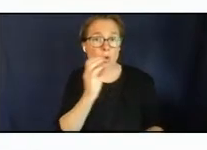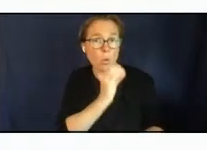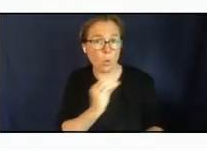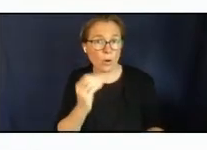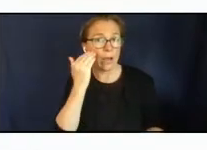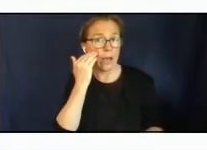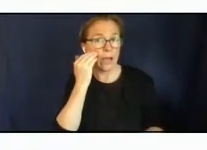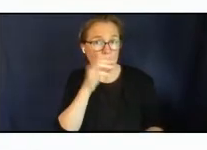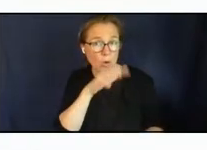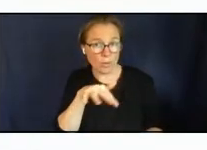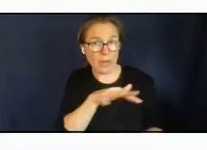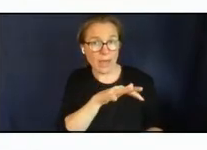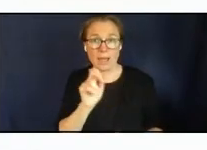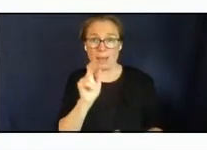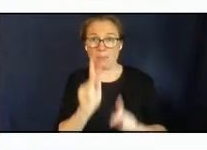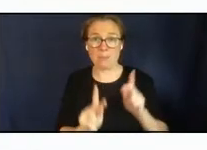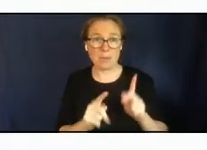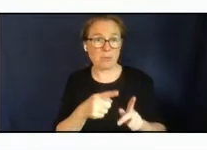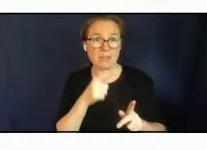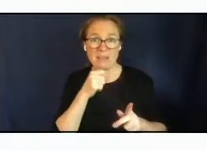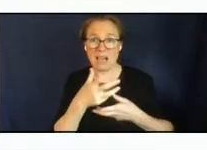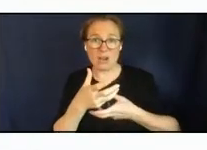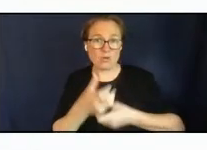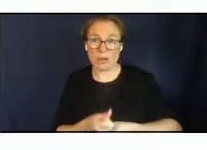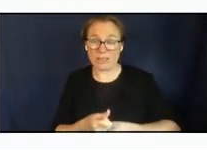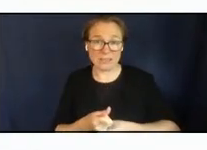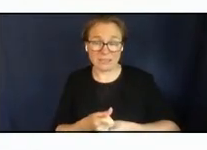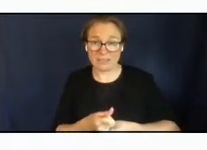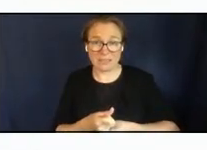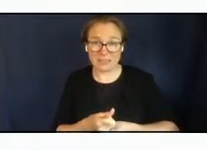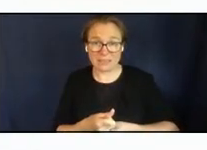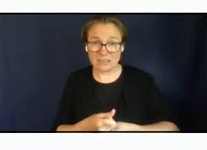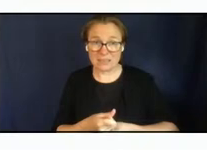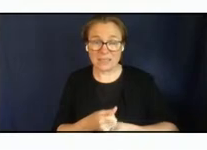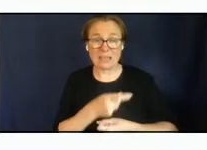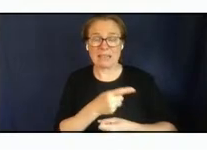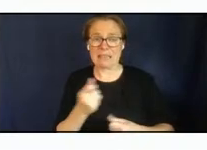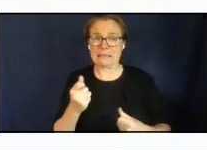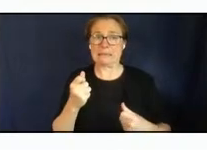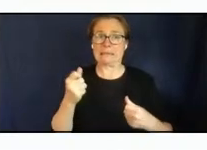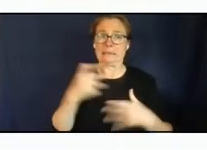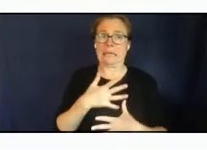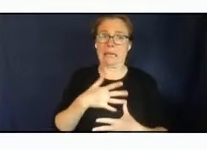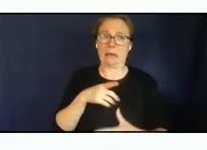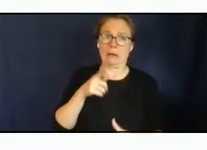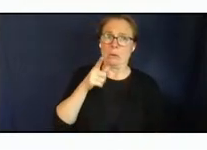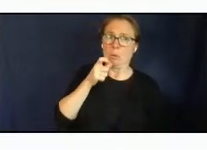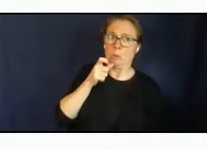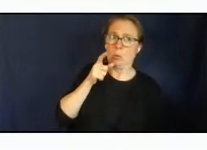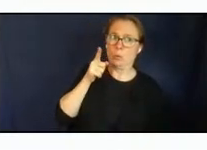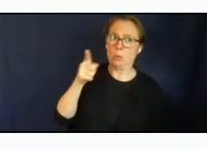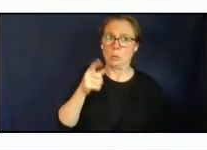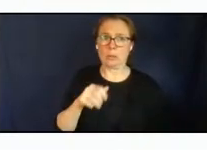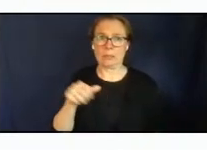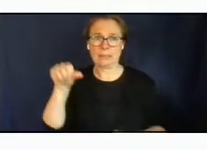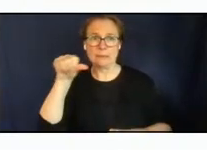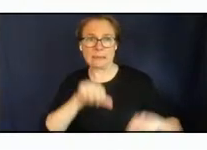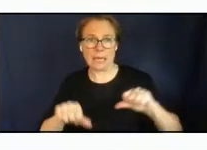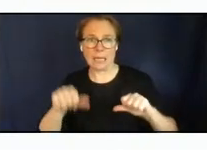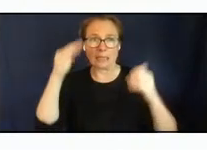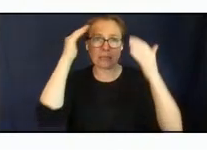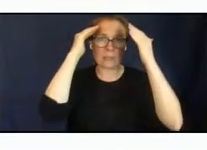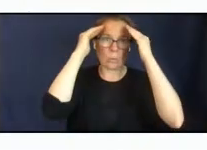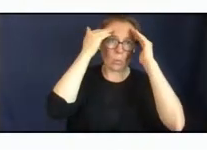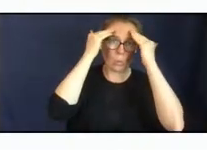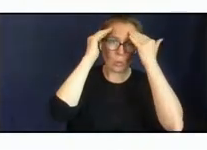the lack of trust and scared of government, worried about the science, the multiple, you get some from